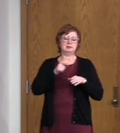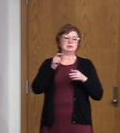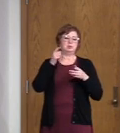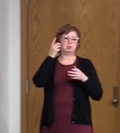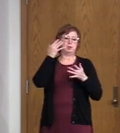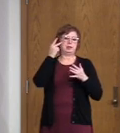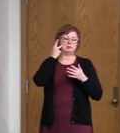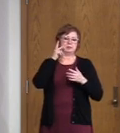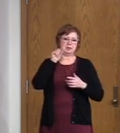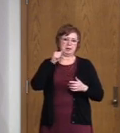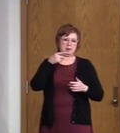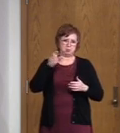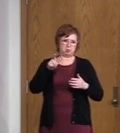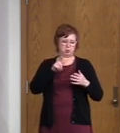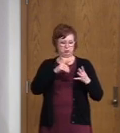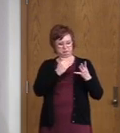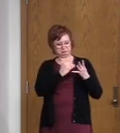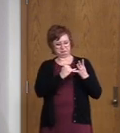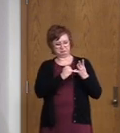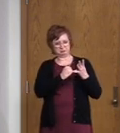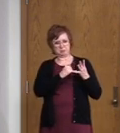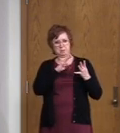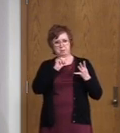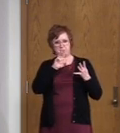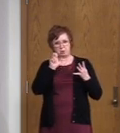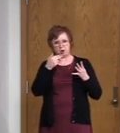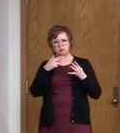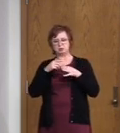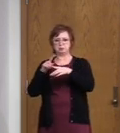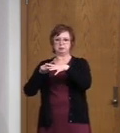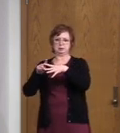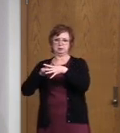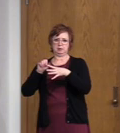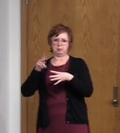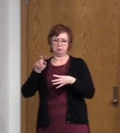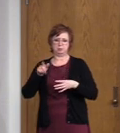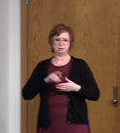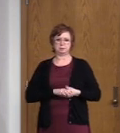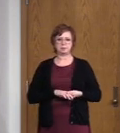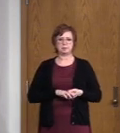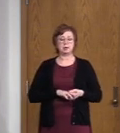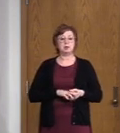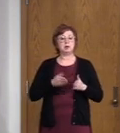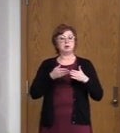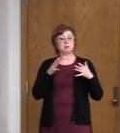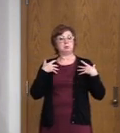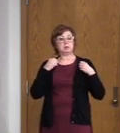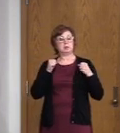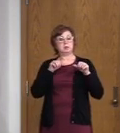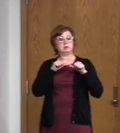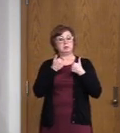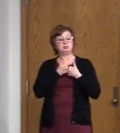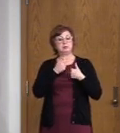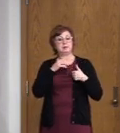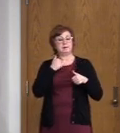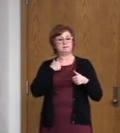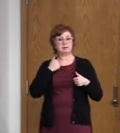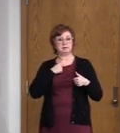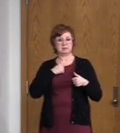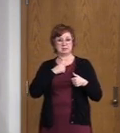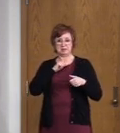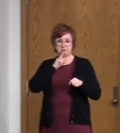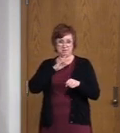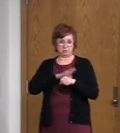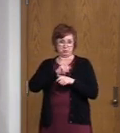Future amounts of vaccine, as you know, through the Public Health Agency of Canada, they have not provided us with confirmed allocations below Q1. So from a